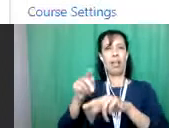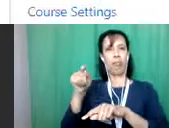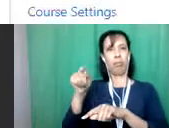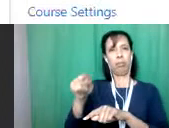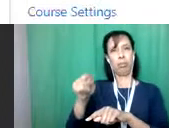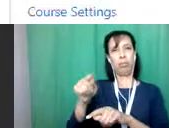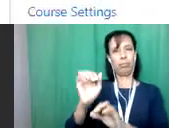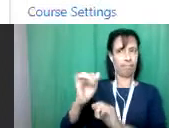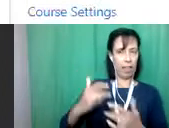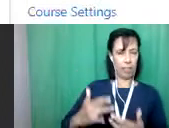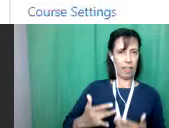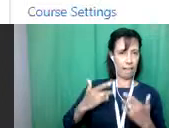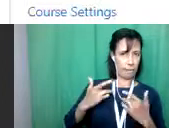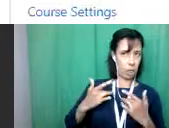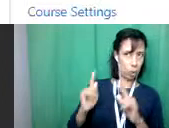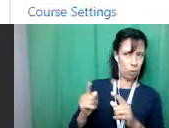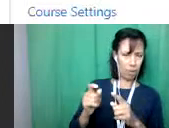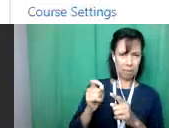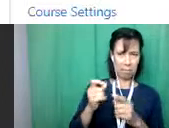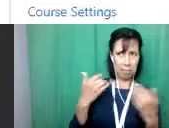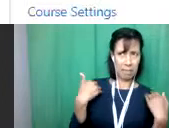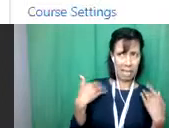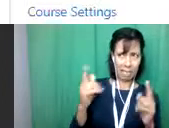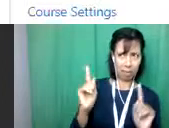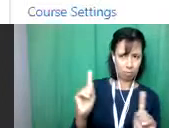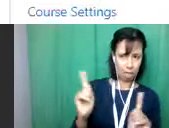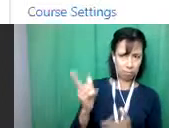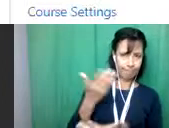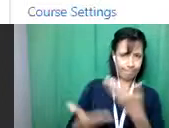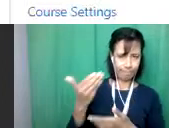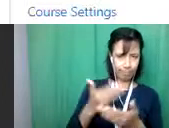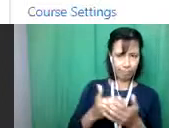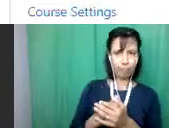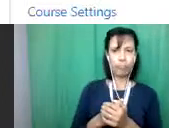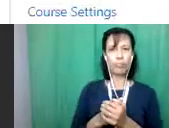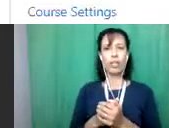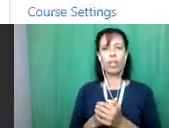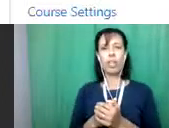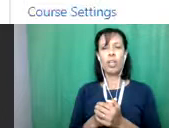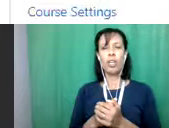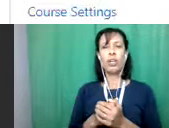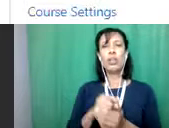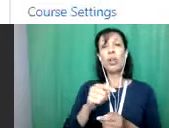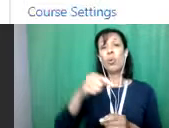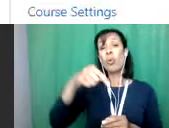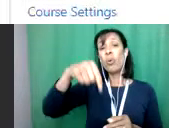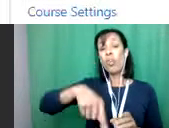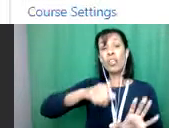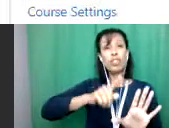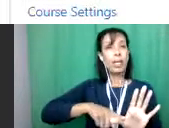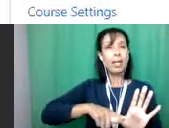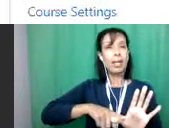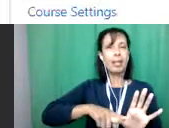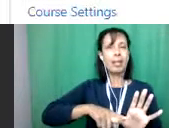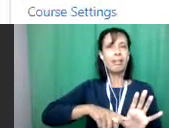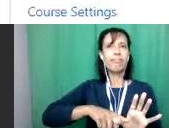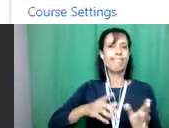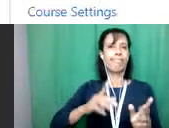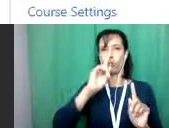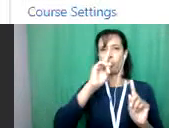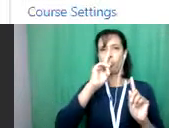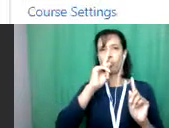the sort of way that we will need to think about our research this year. It's not going to be about observing practical